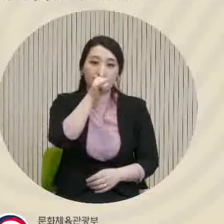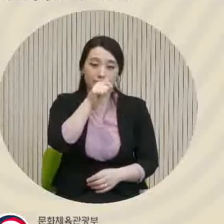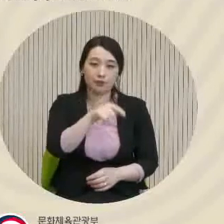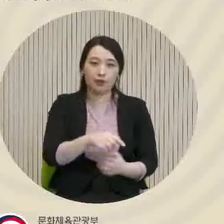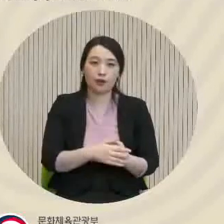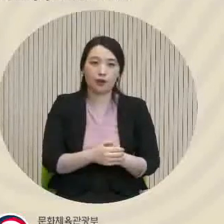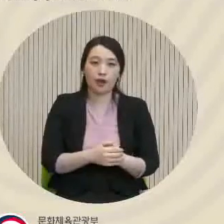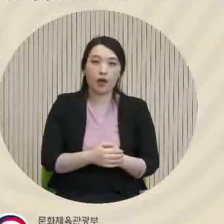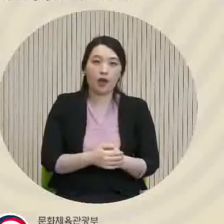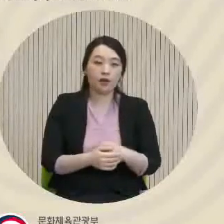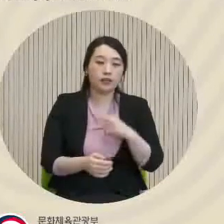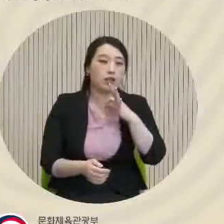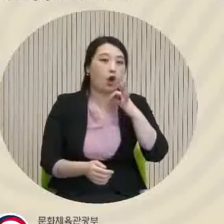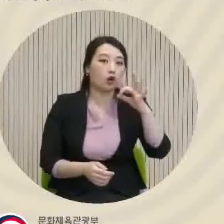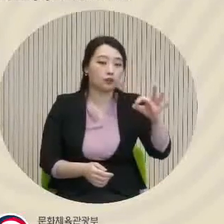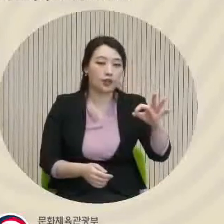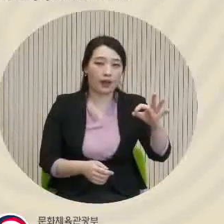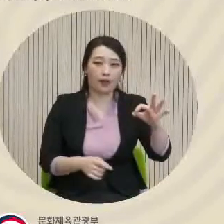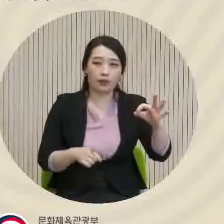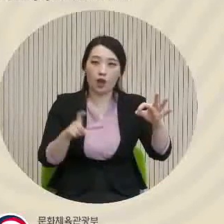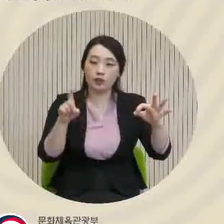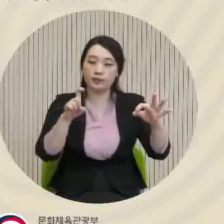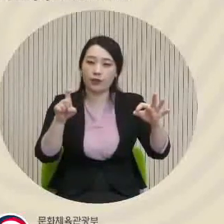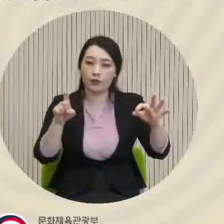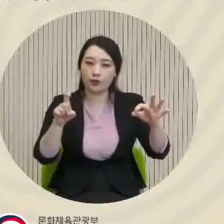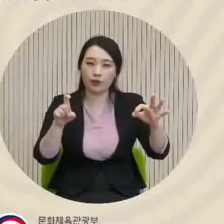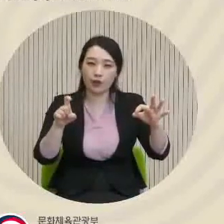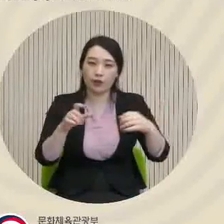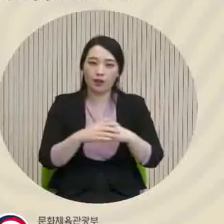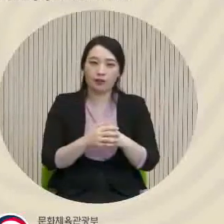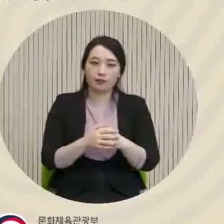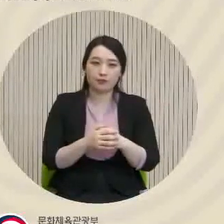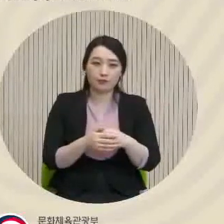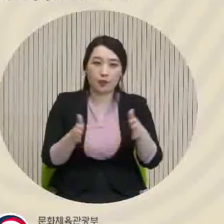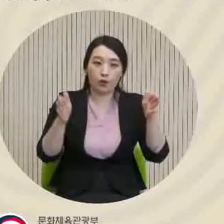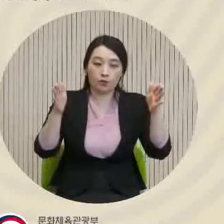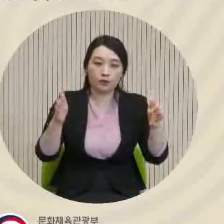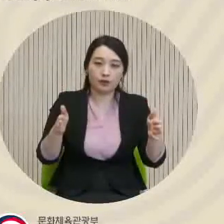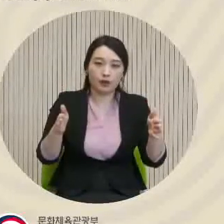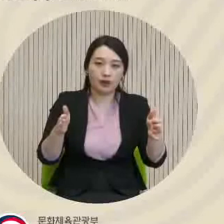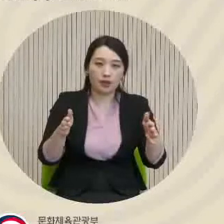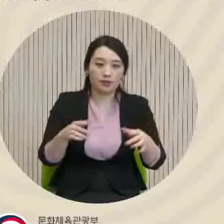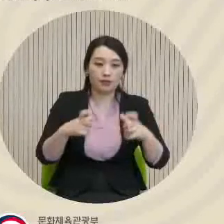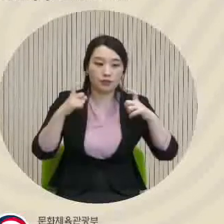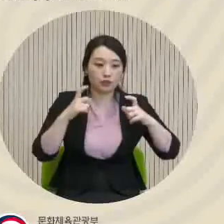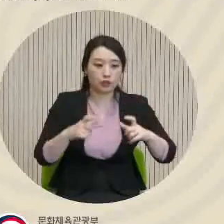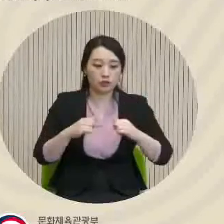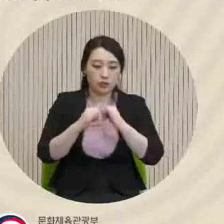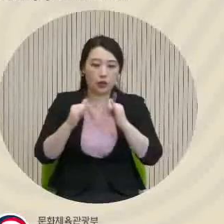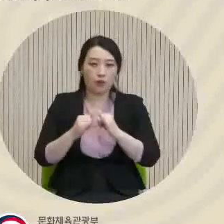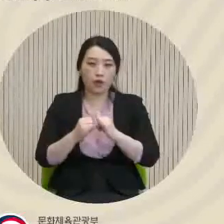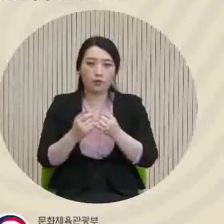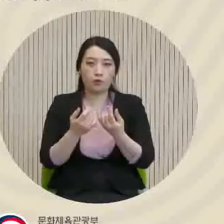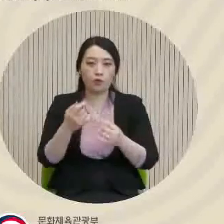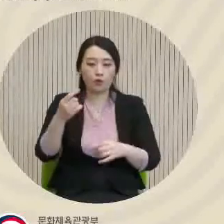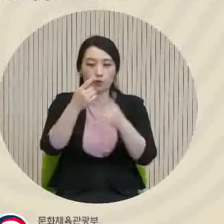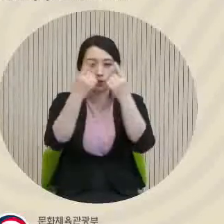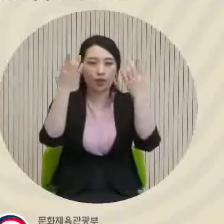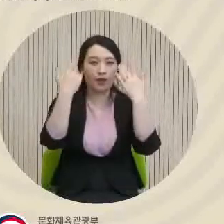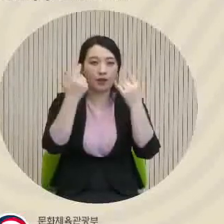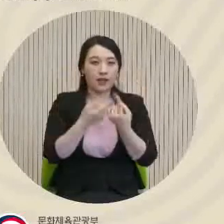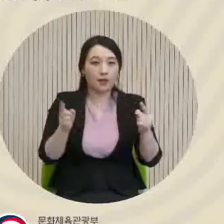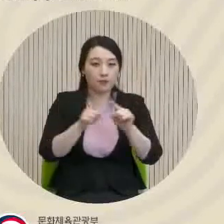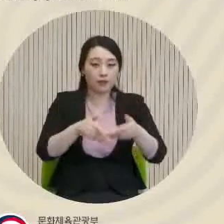There is a very wonderful space in the U.S. This is for the equal education